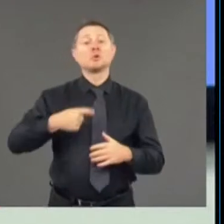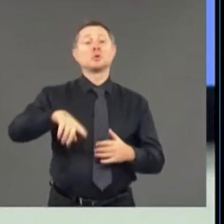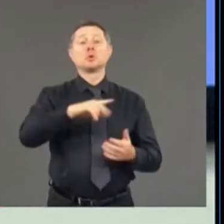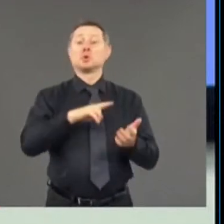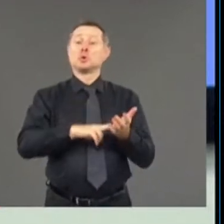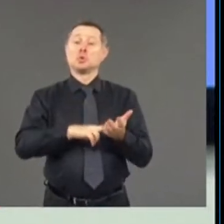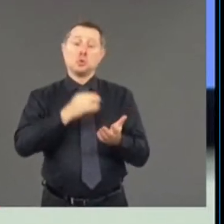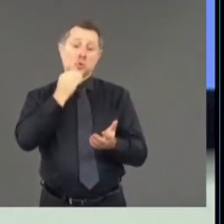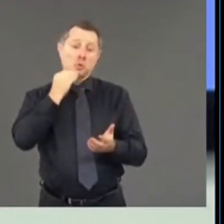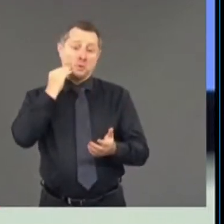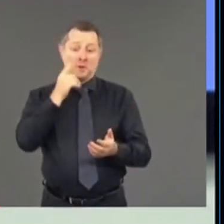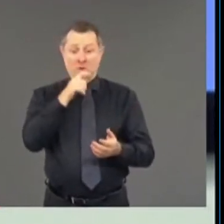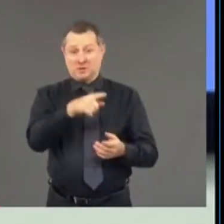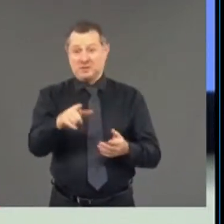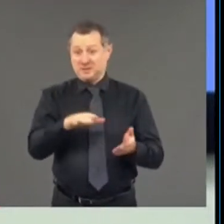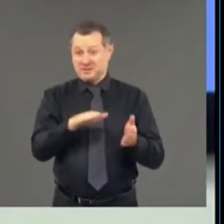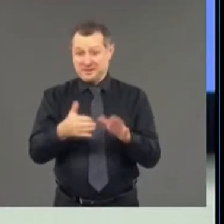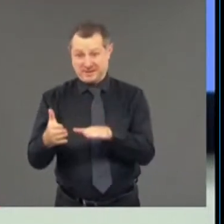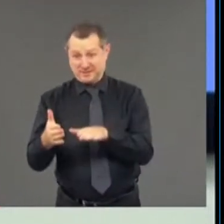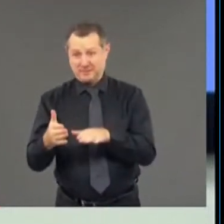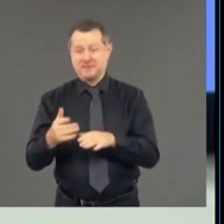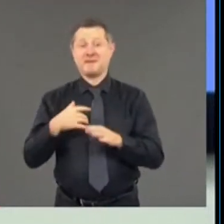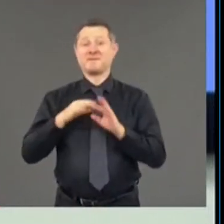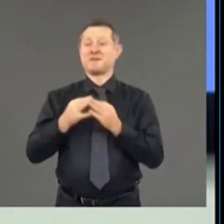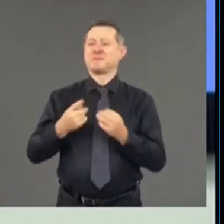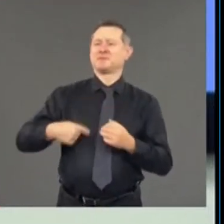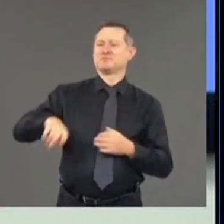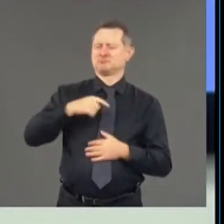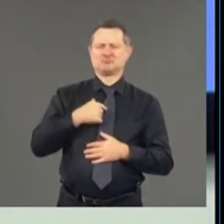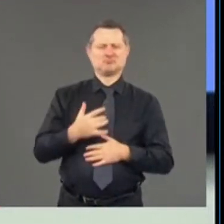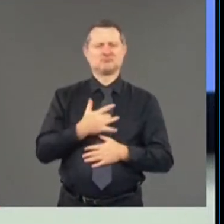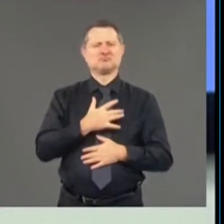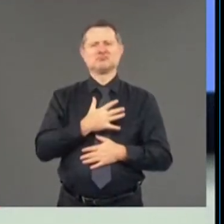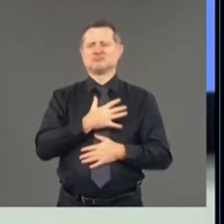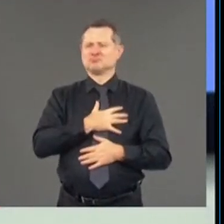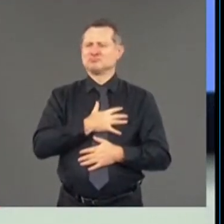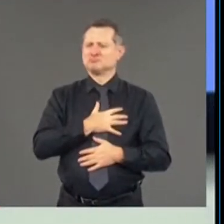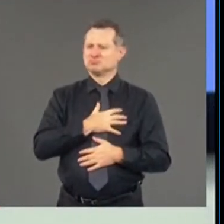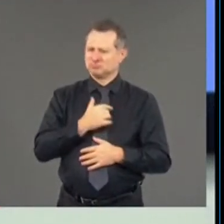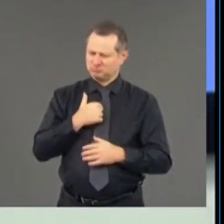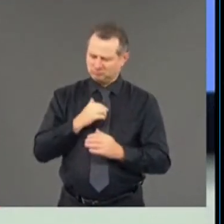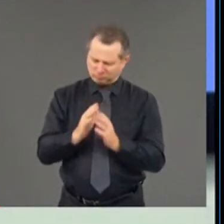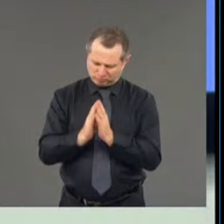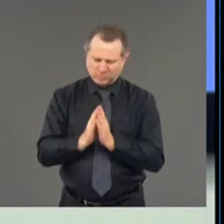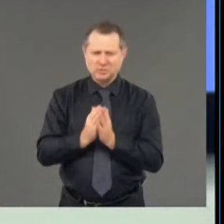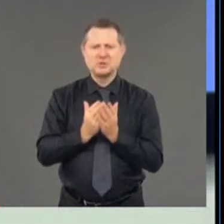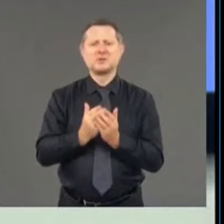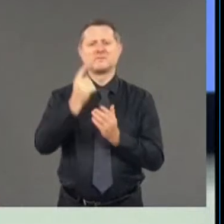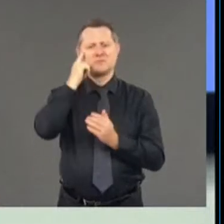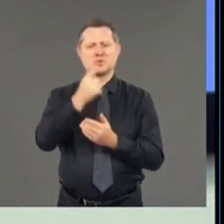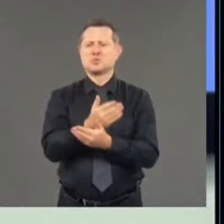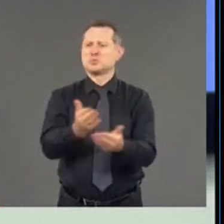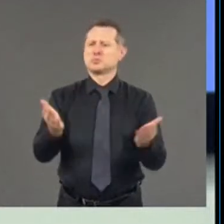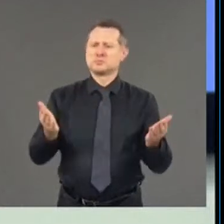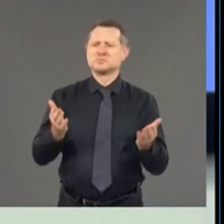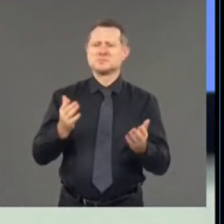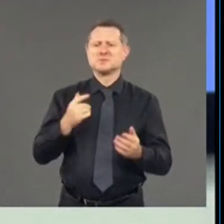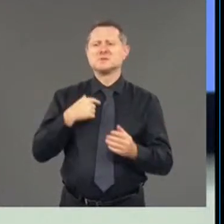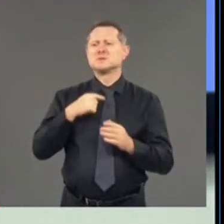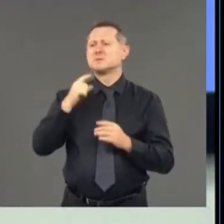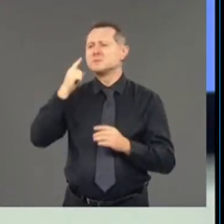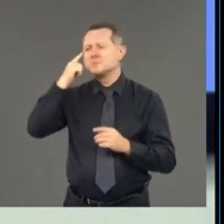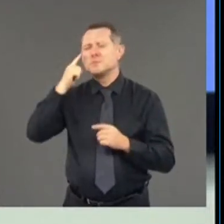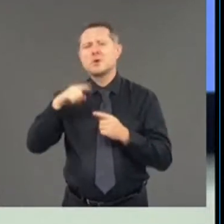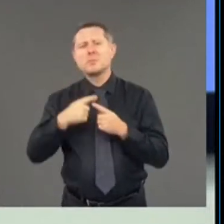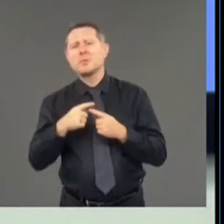my heart goes out to you, to everyone in your families, because between the concerns of your mom and dad